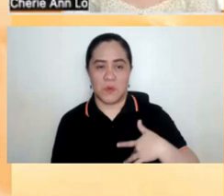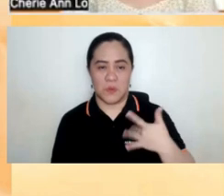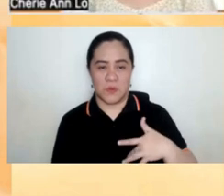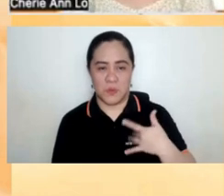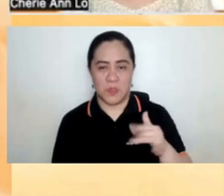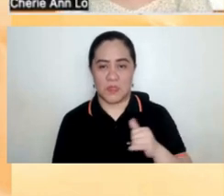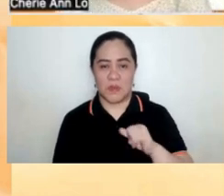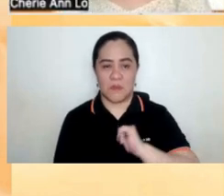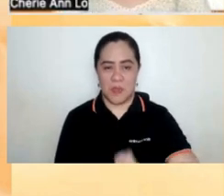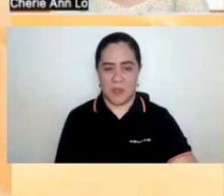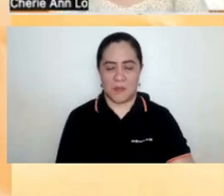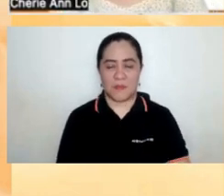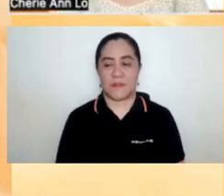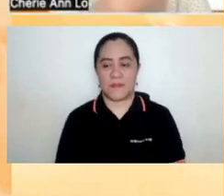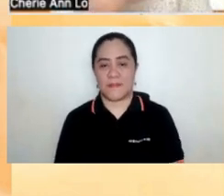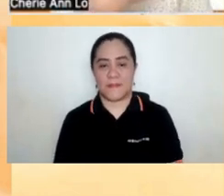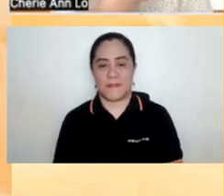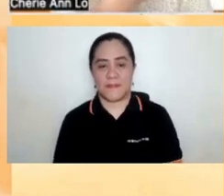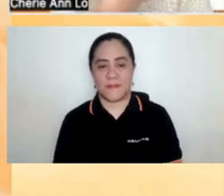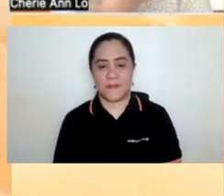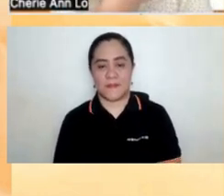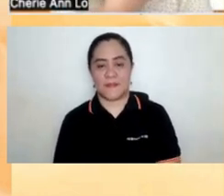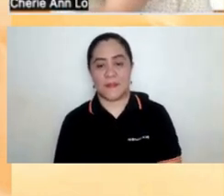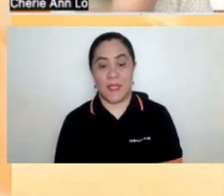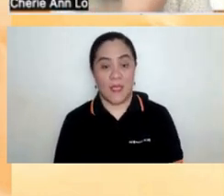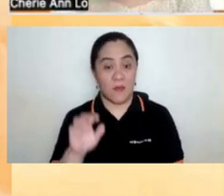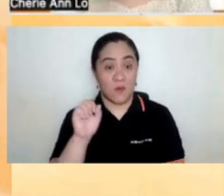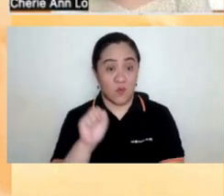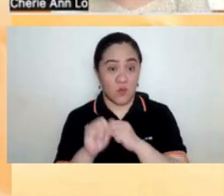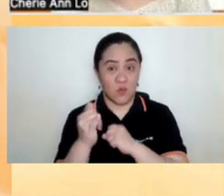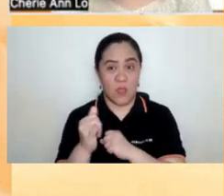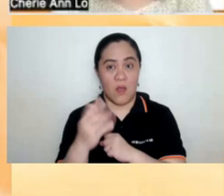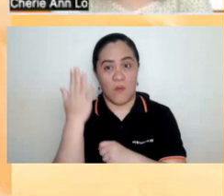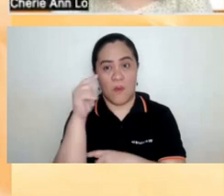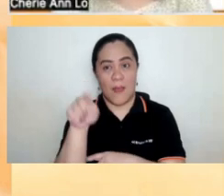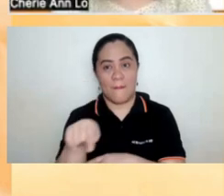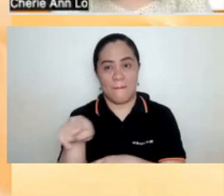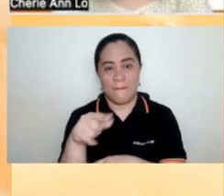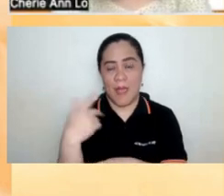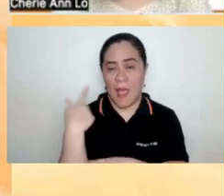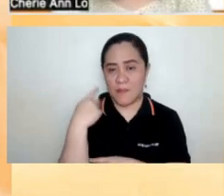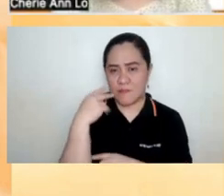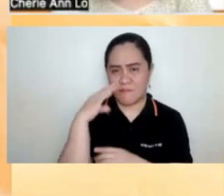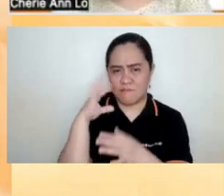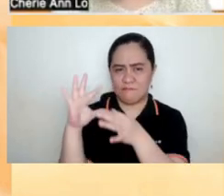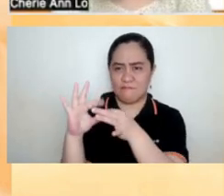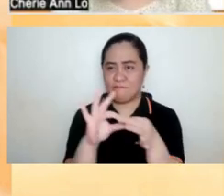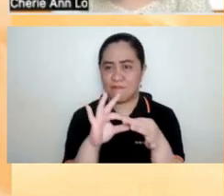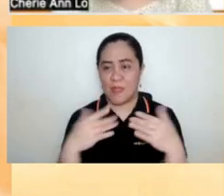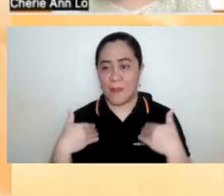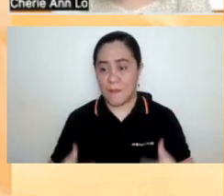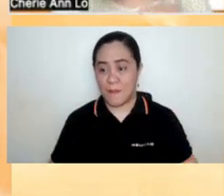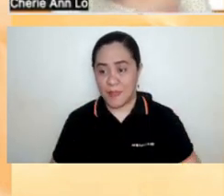GABA, slows down signals. Okay, so because there's a biological basis to it, it's important that